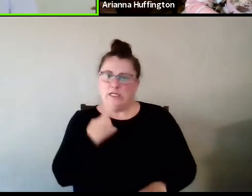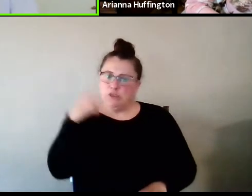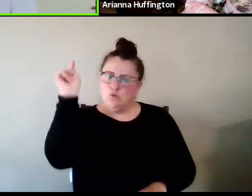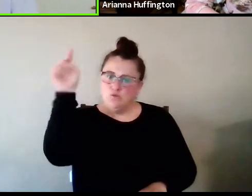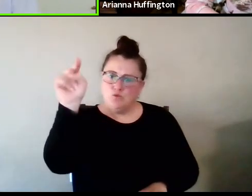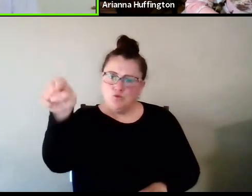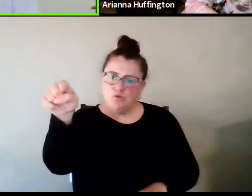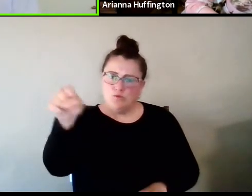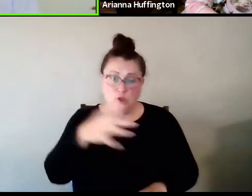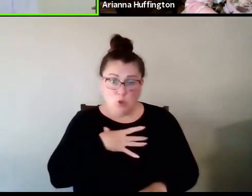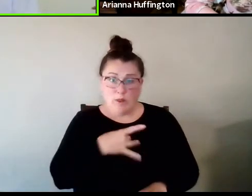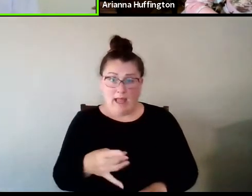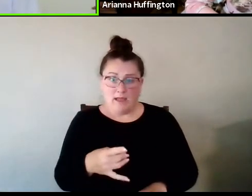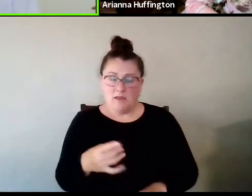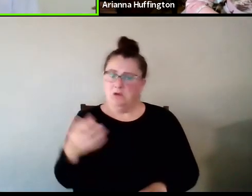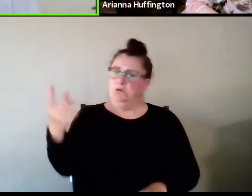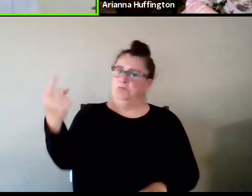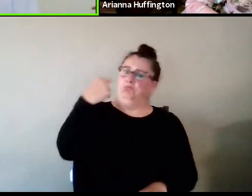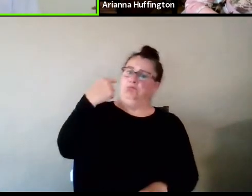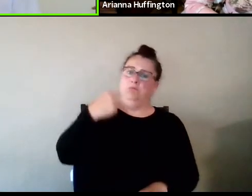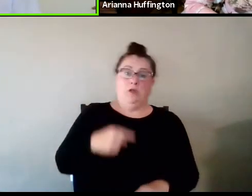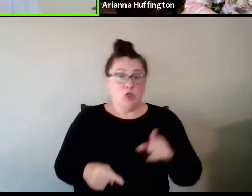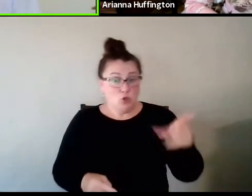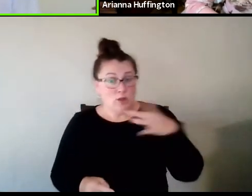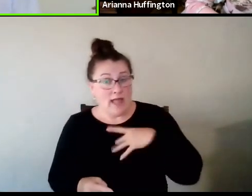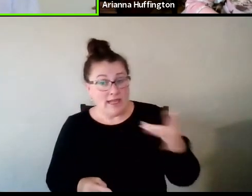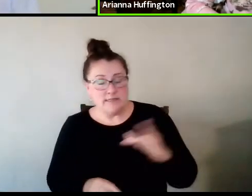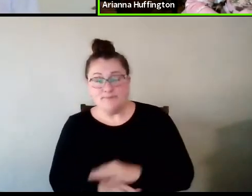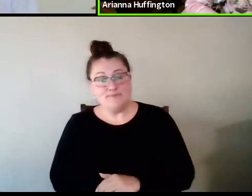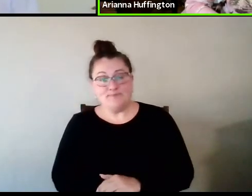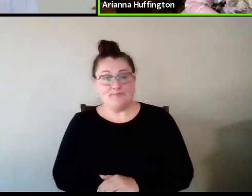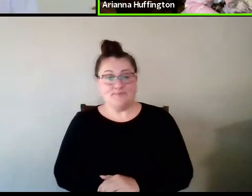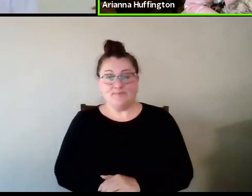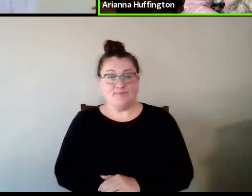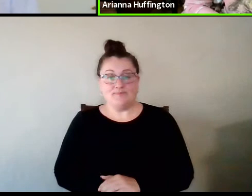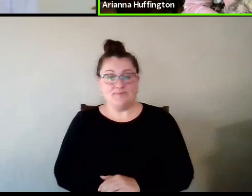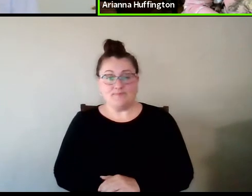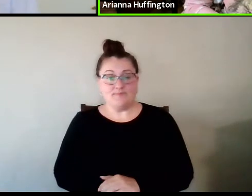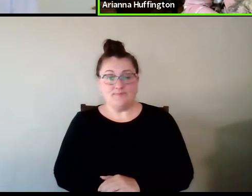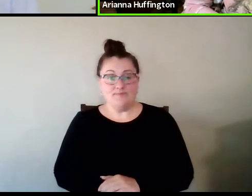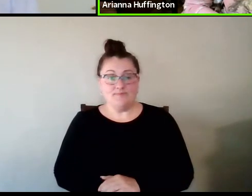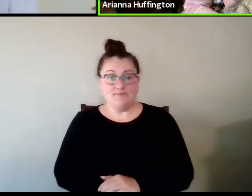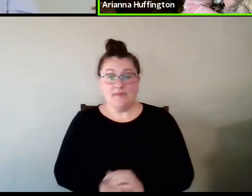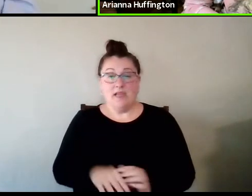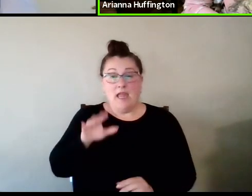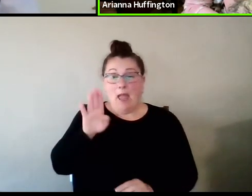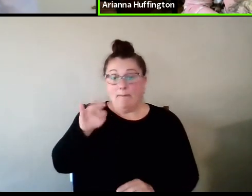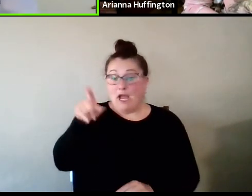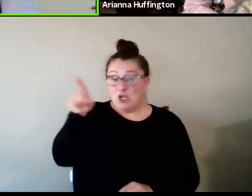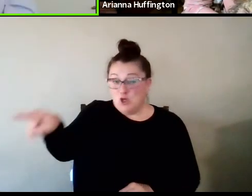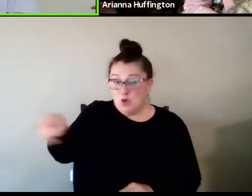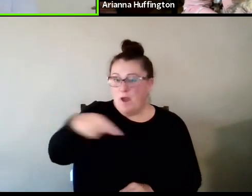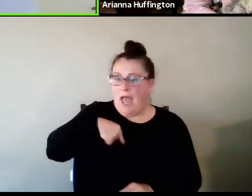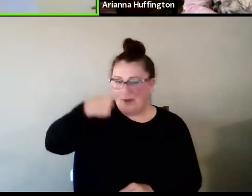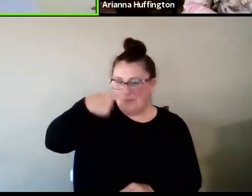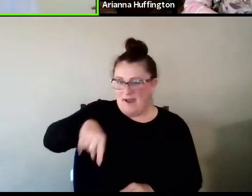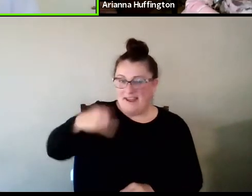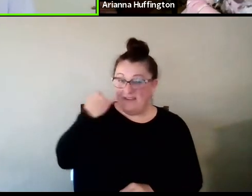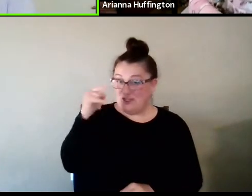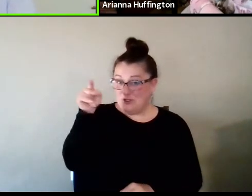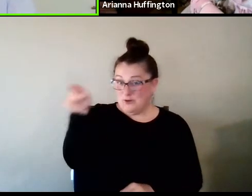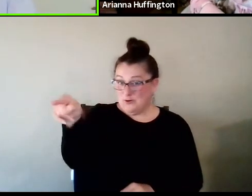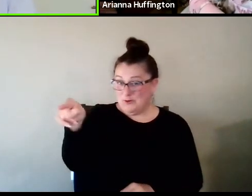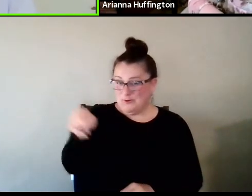to do. You like to be told what to do, Arianna? By you, Hubert, I wouldn't mind if I'm talking.